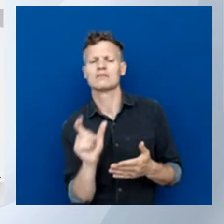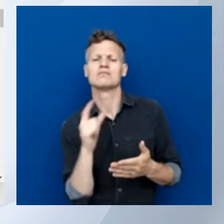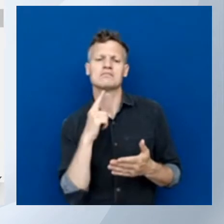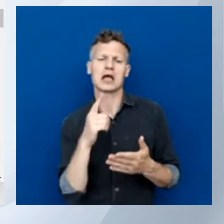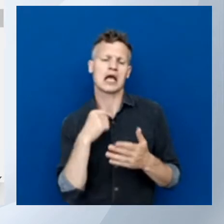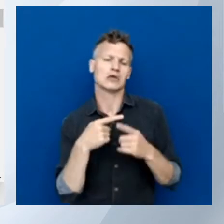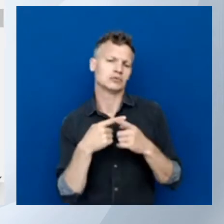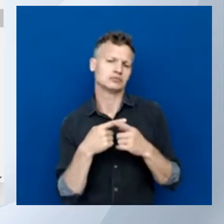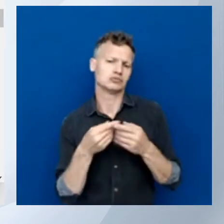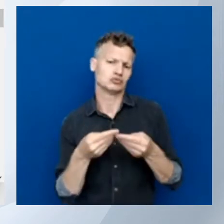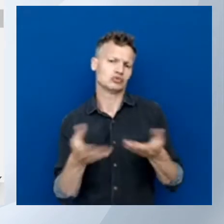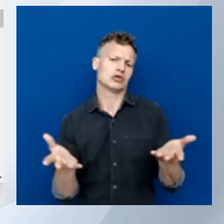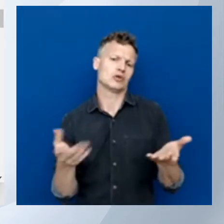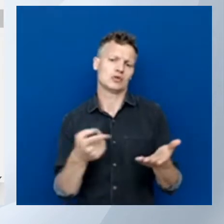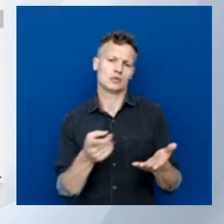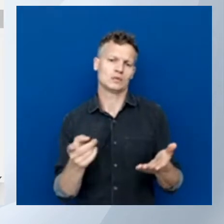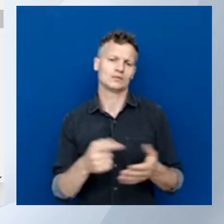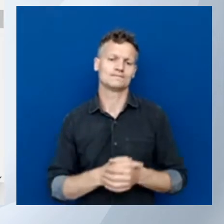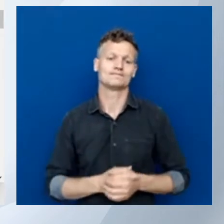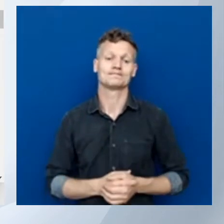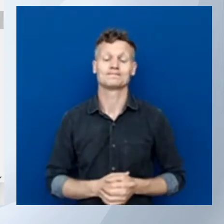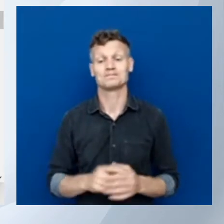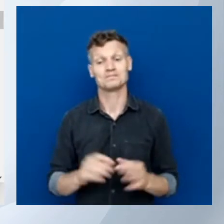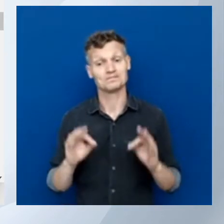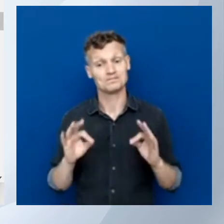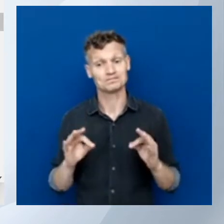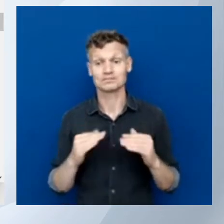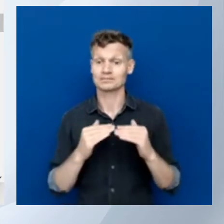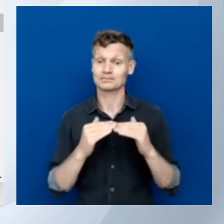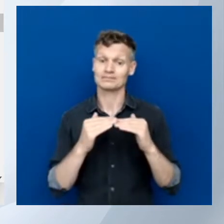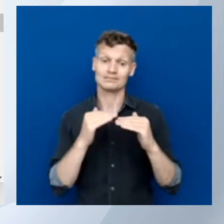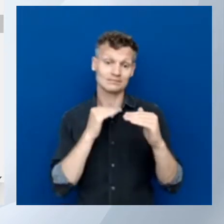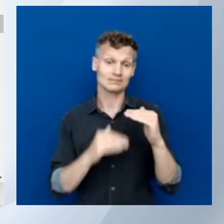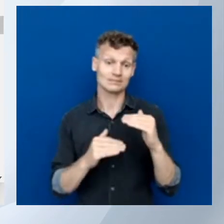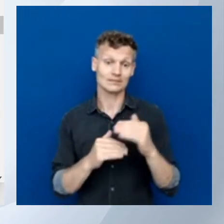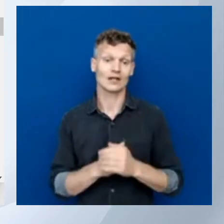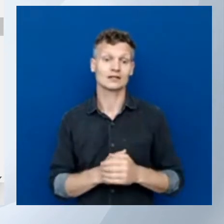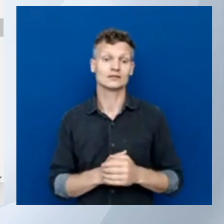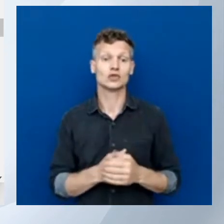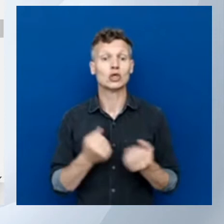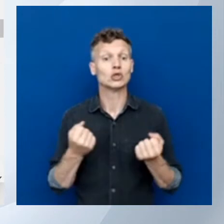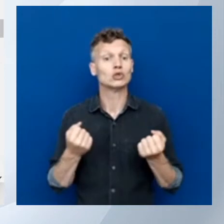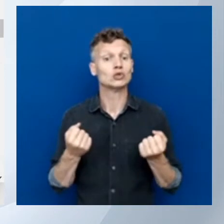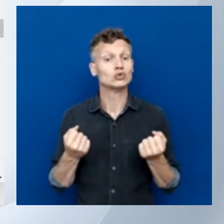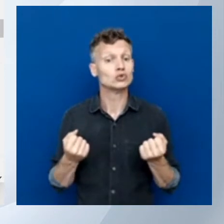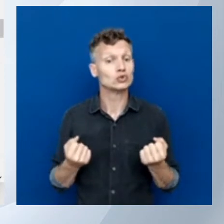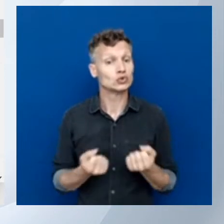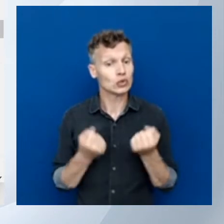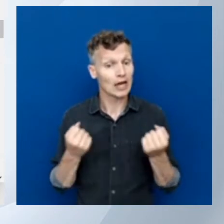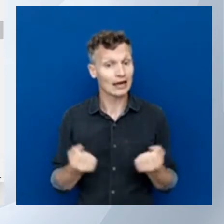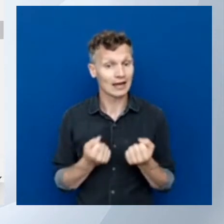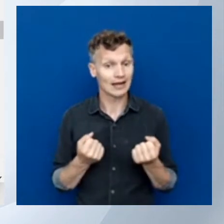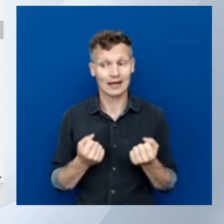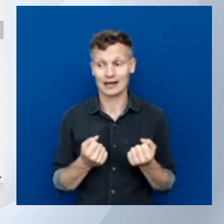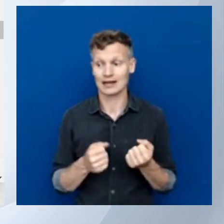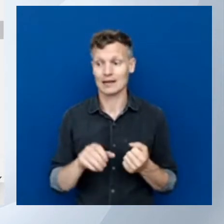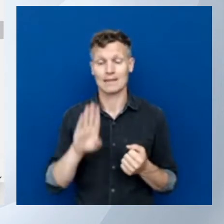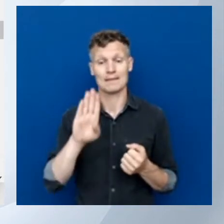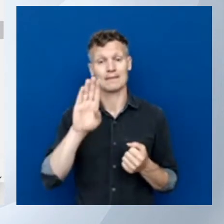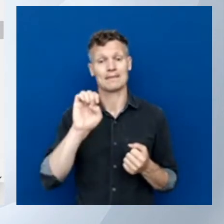Cool. So the next step is to load the pre-trained BERT model with the use of this sequence